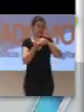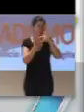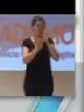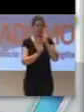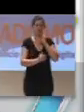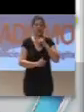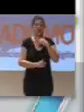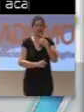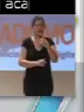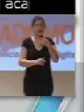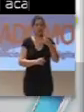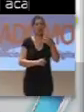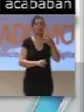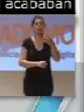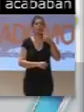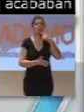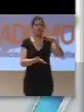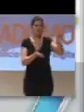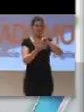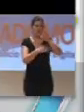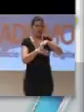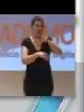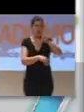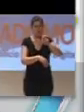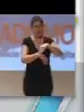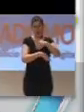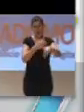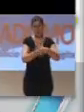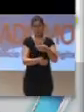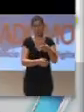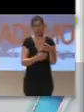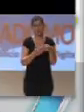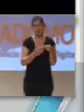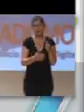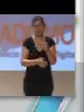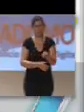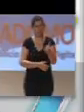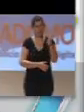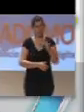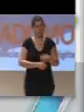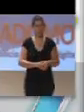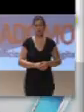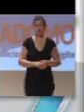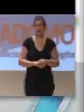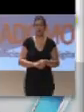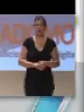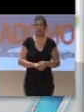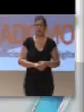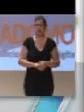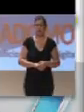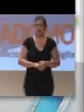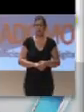of these, and very few of these devices in the end could actually be used.